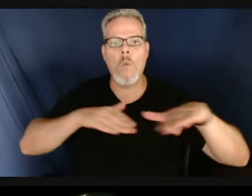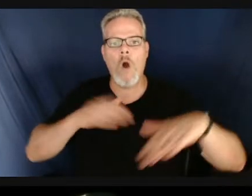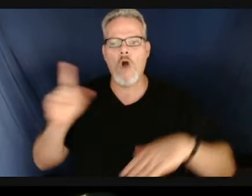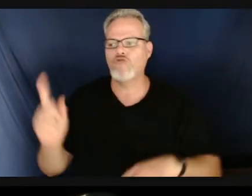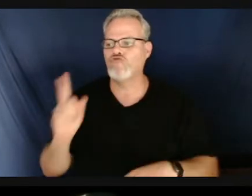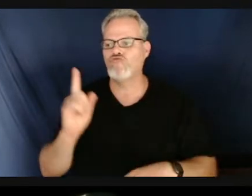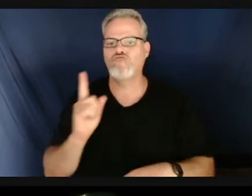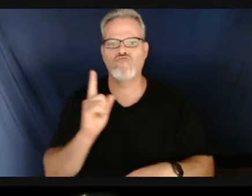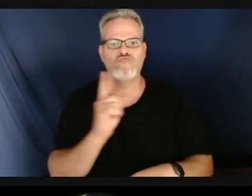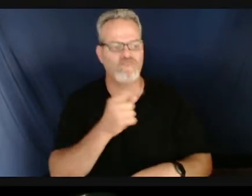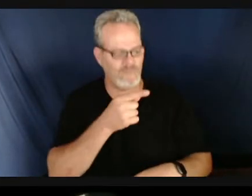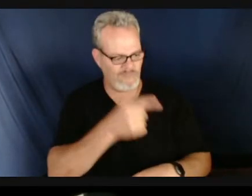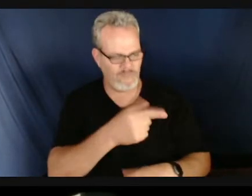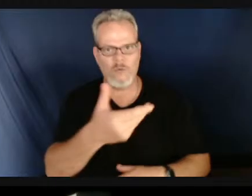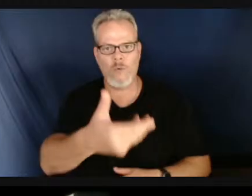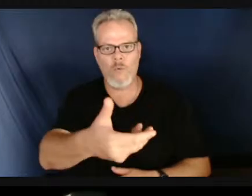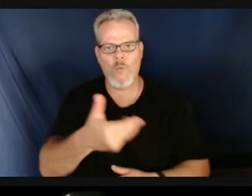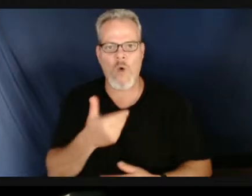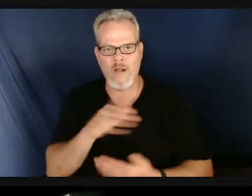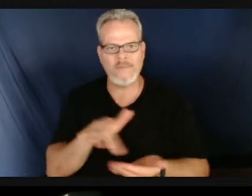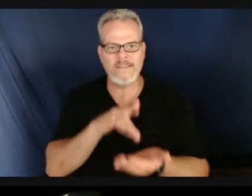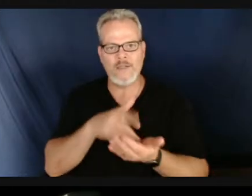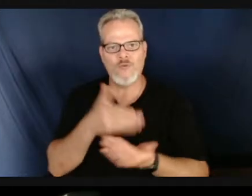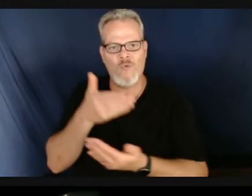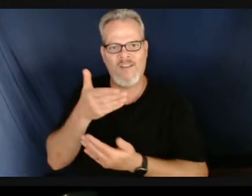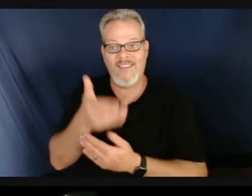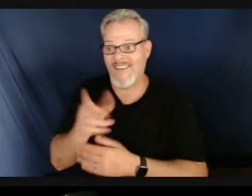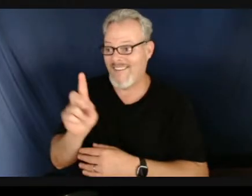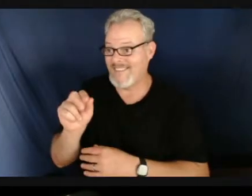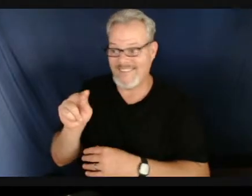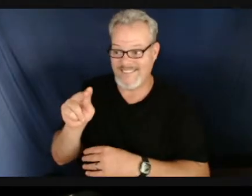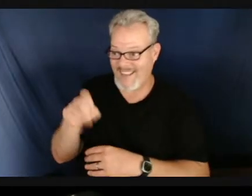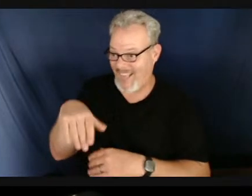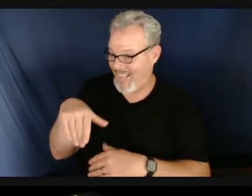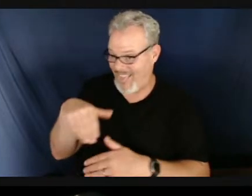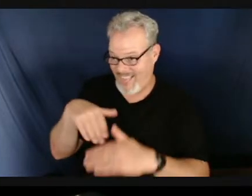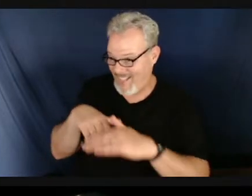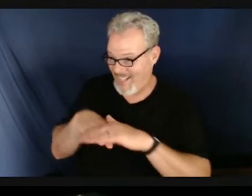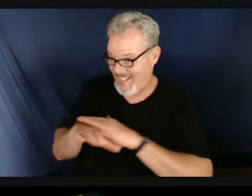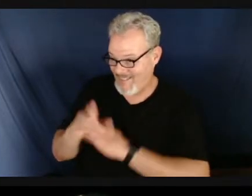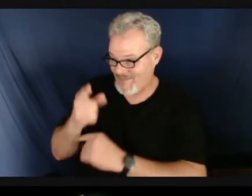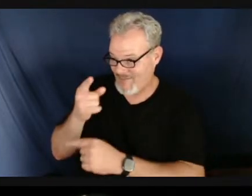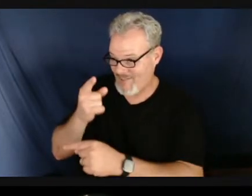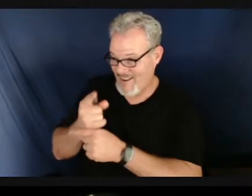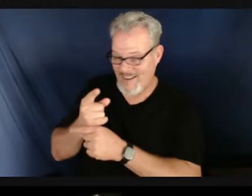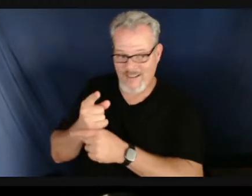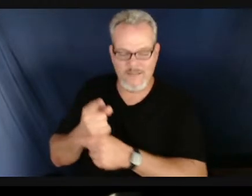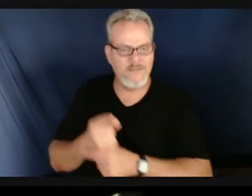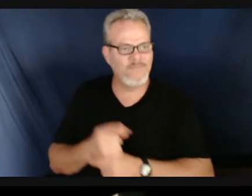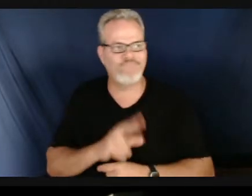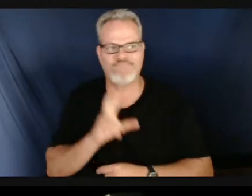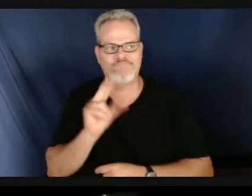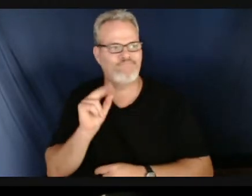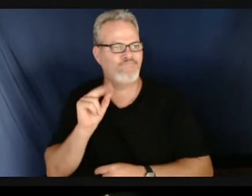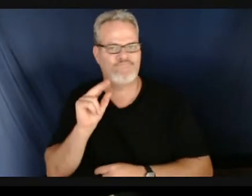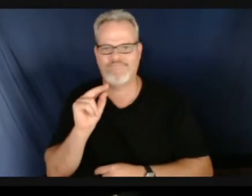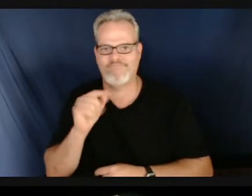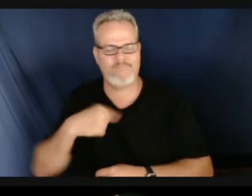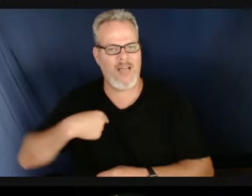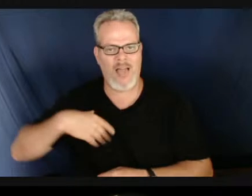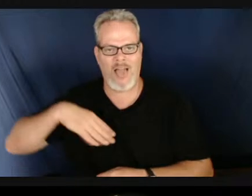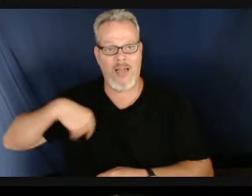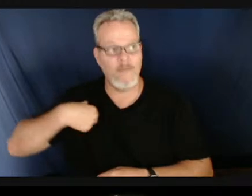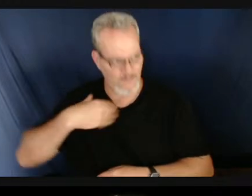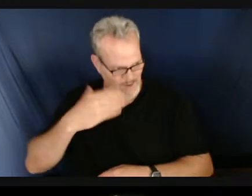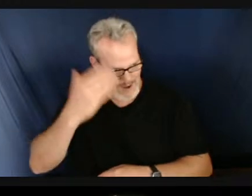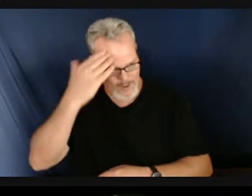right there. Dane, you haven't been in there since they've opened up, have you? No, I haven't. I know the building, though,